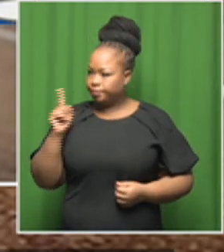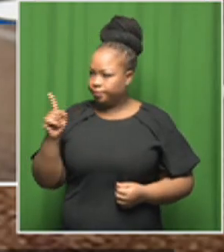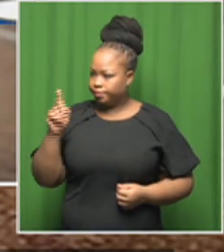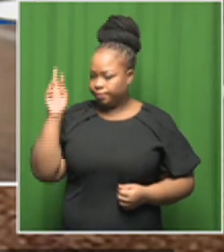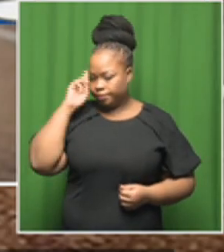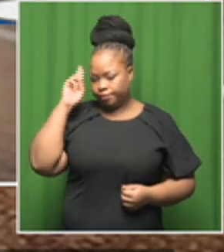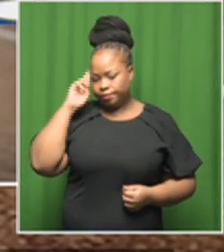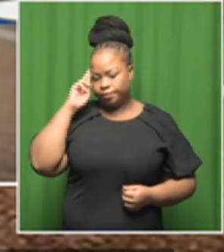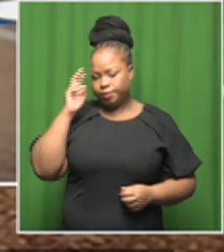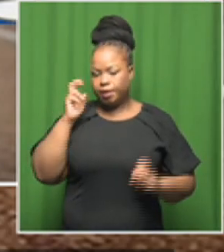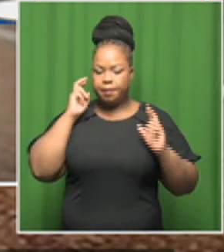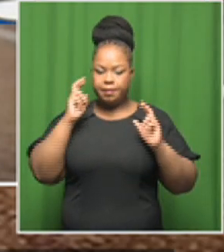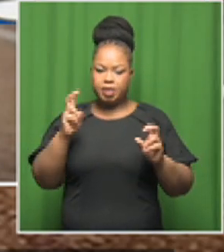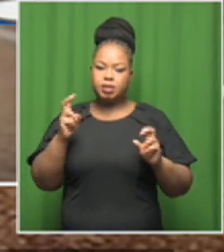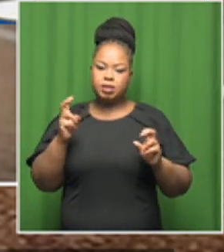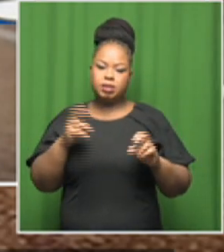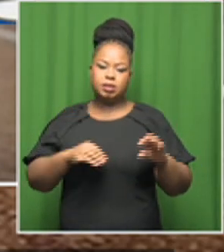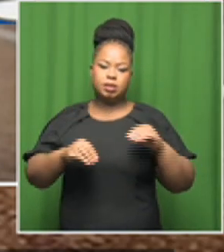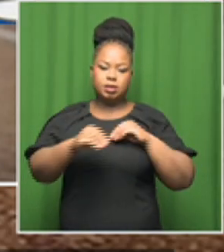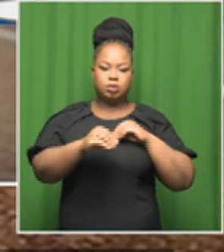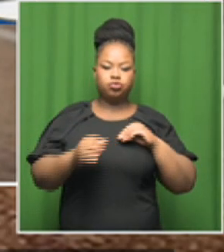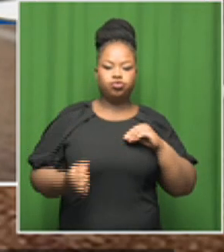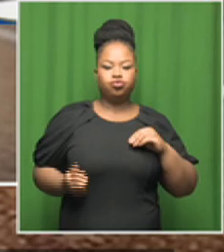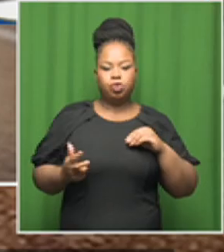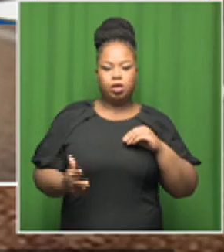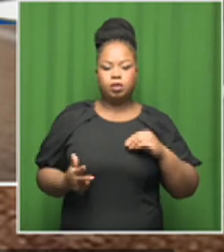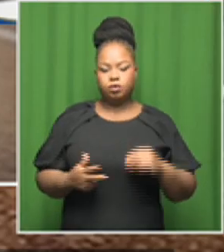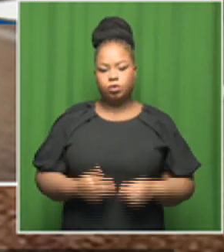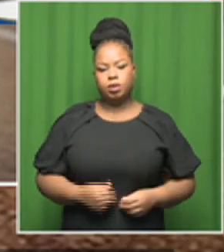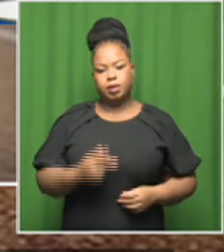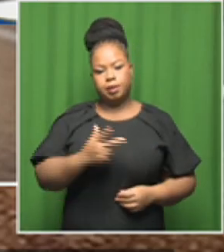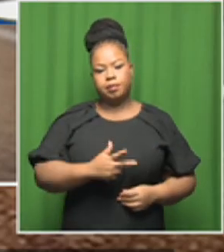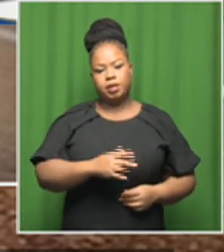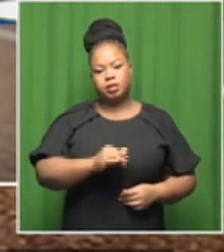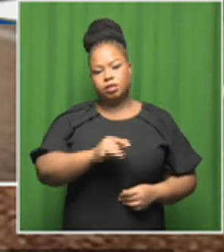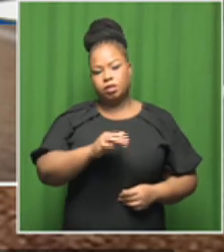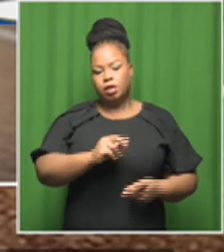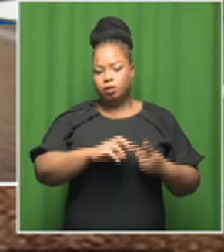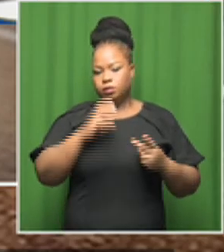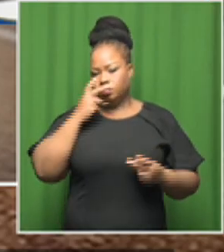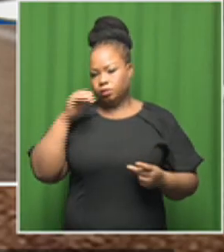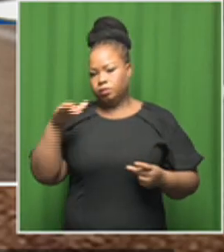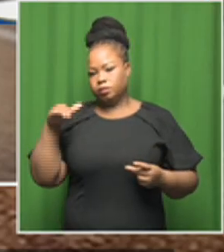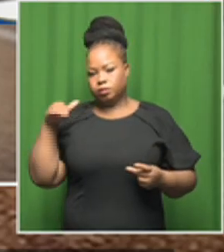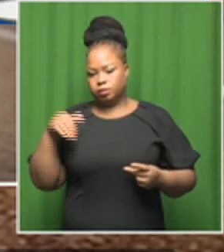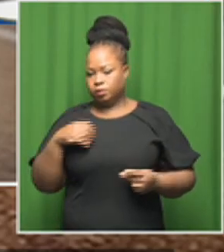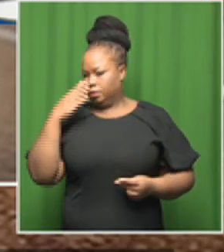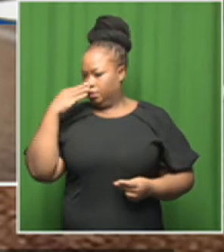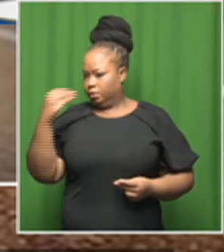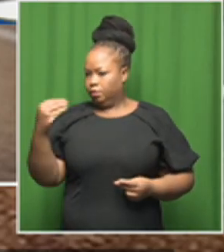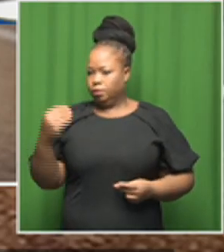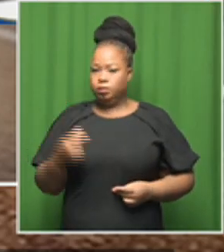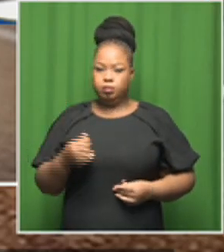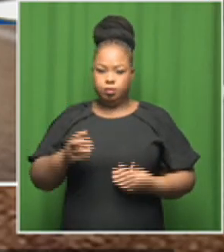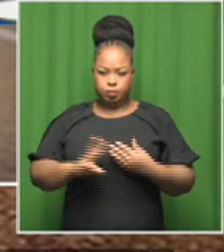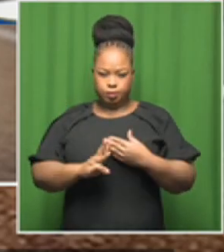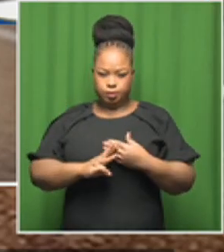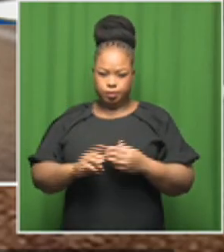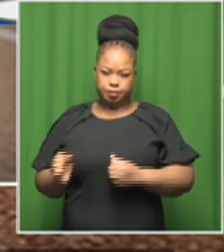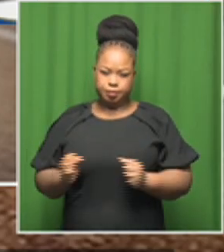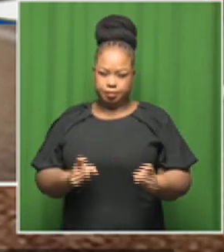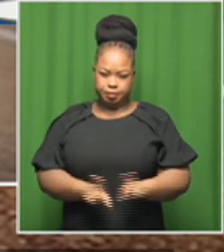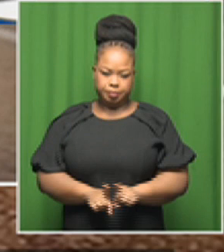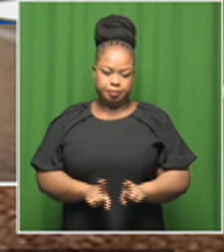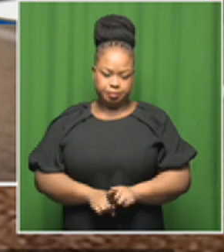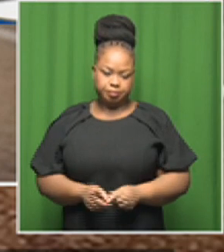you, there's still buses replacing trains between Park Station and Rosebank with How Train, as you have been for the last couple of weeks. You